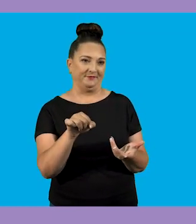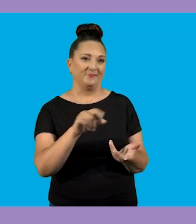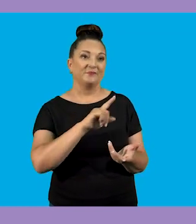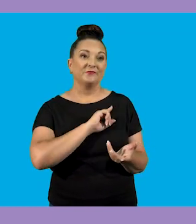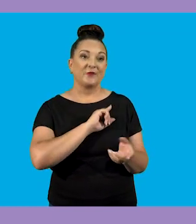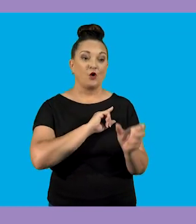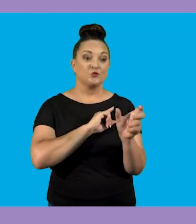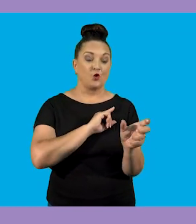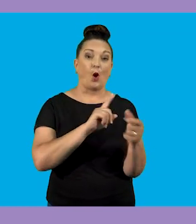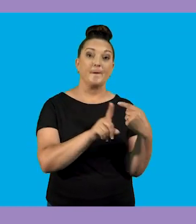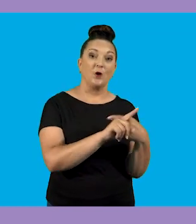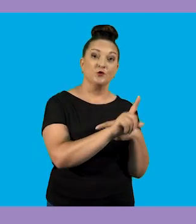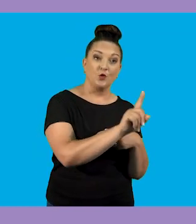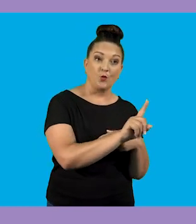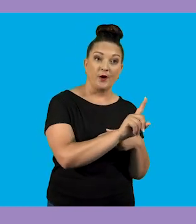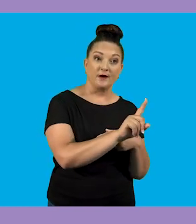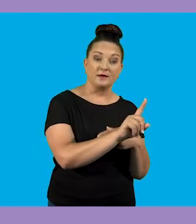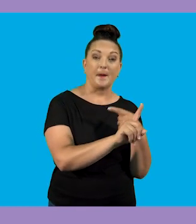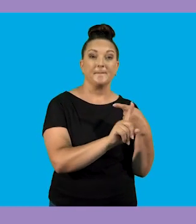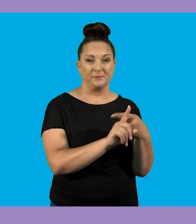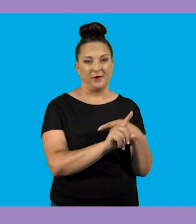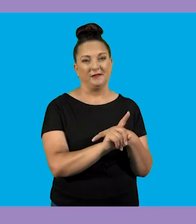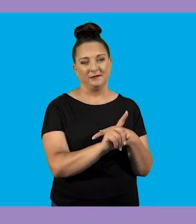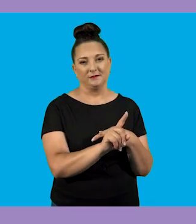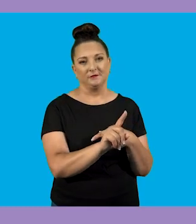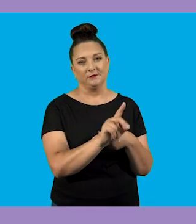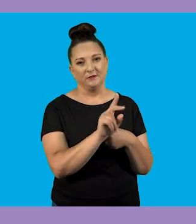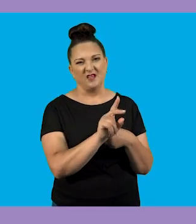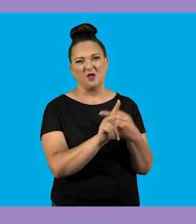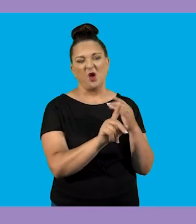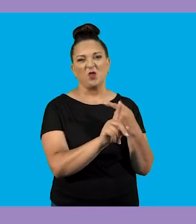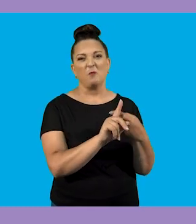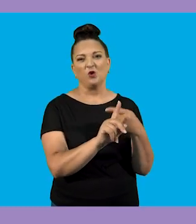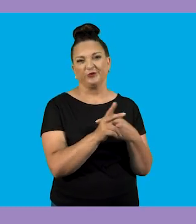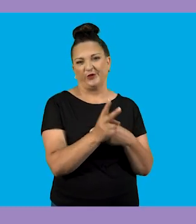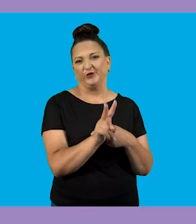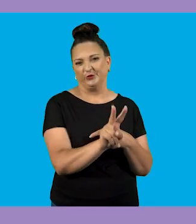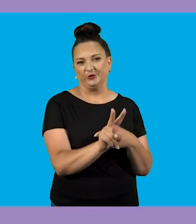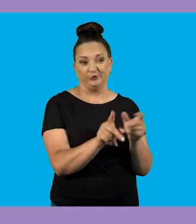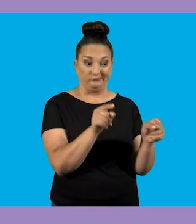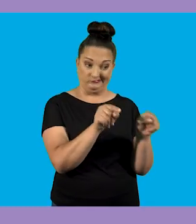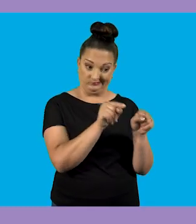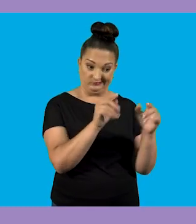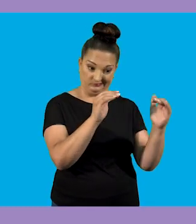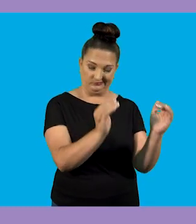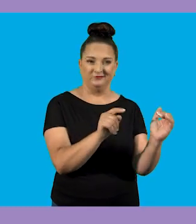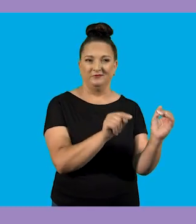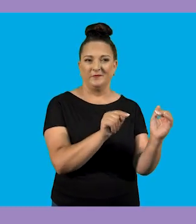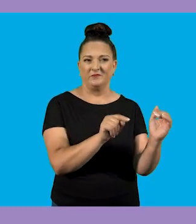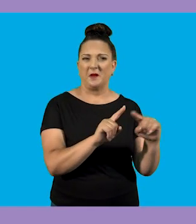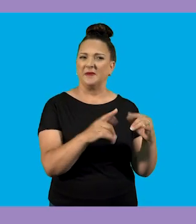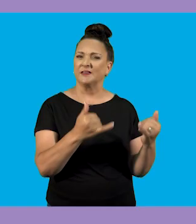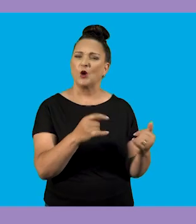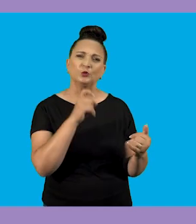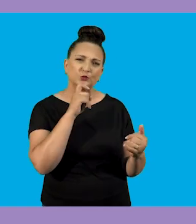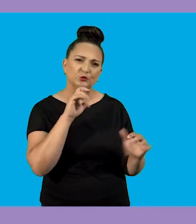positive 1 with the positive 2. So how am I going to use that to my advantage? So we can see that the value